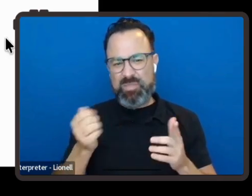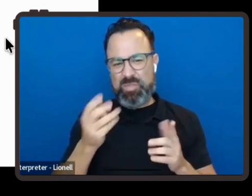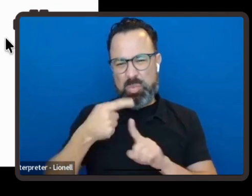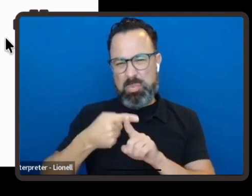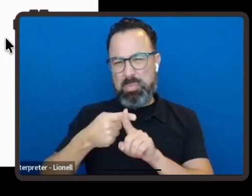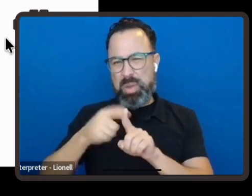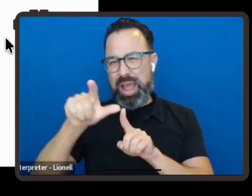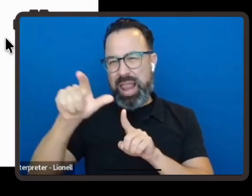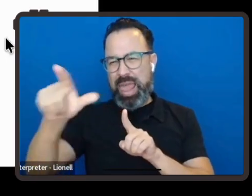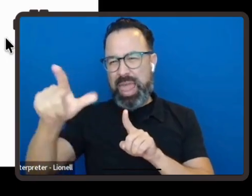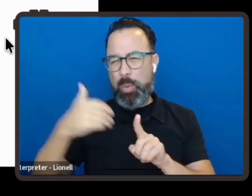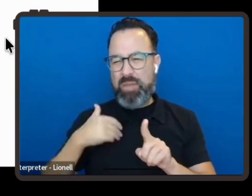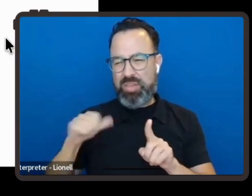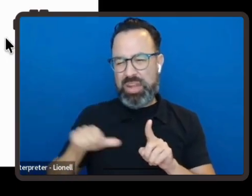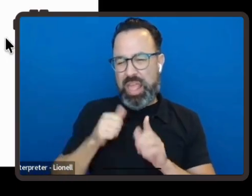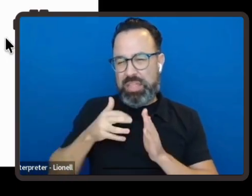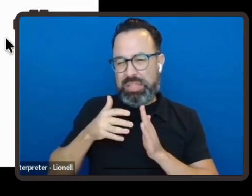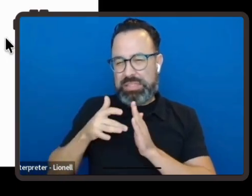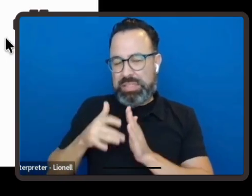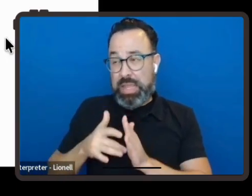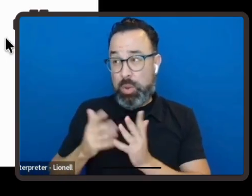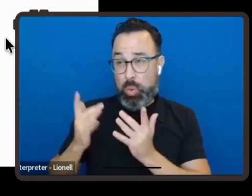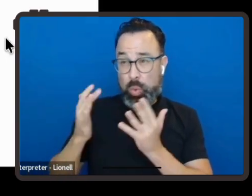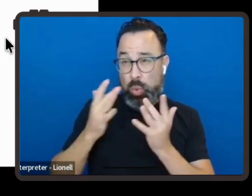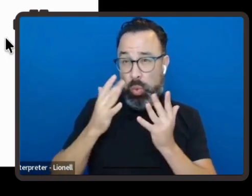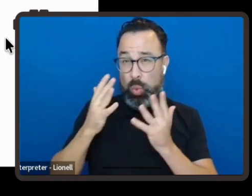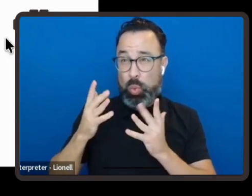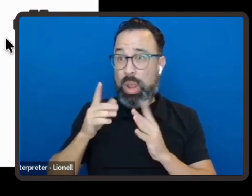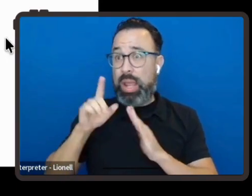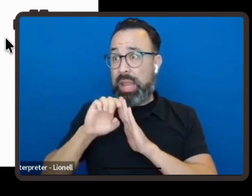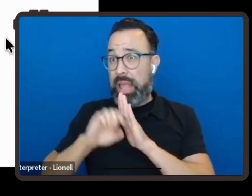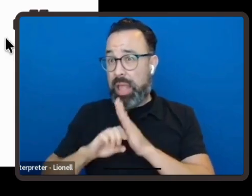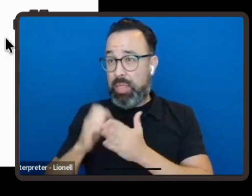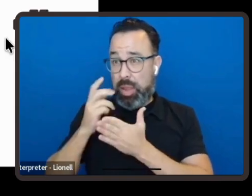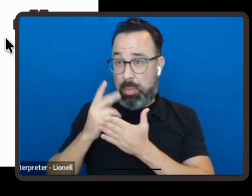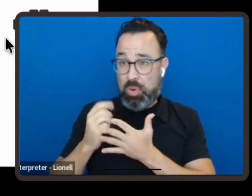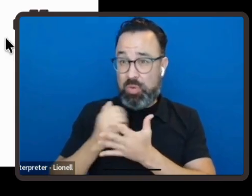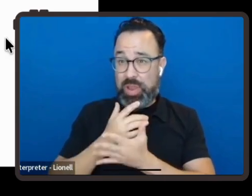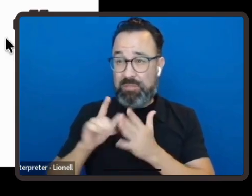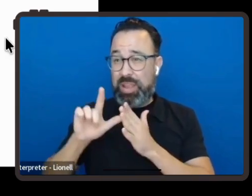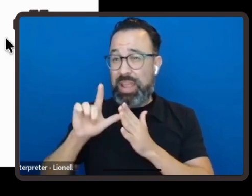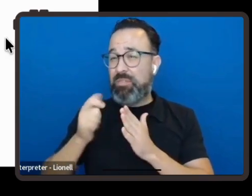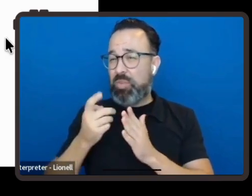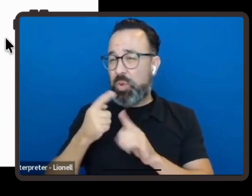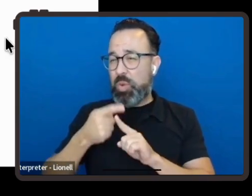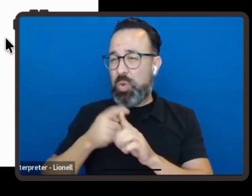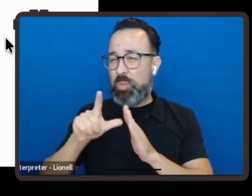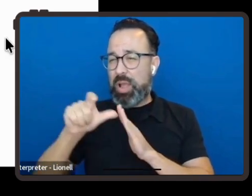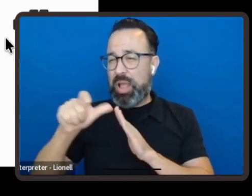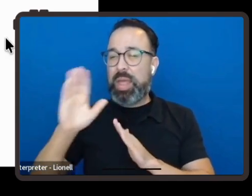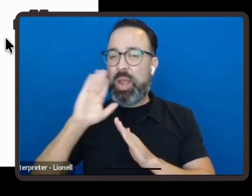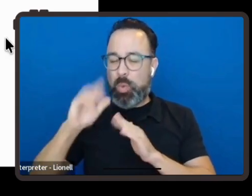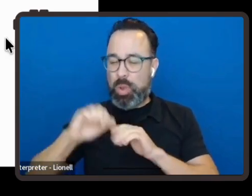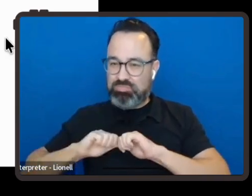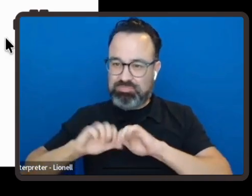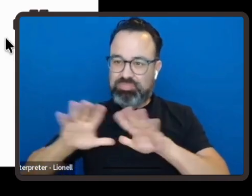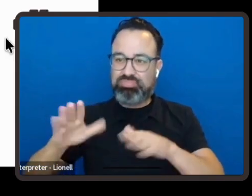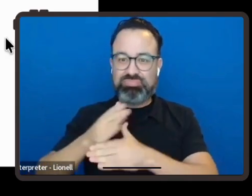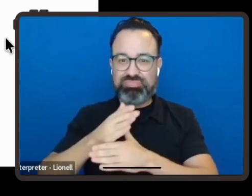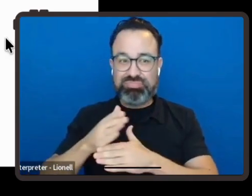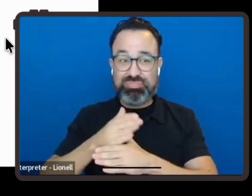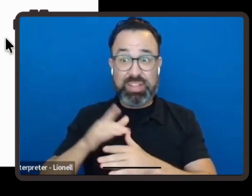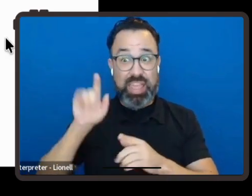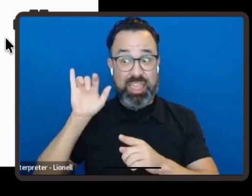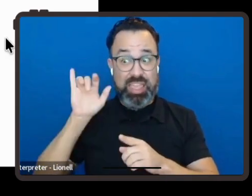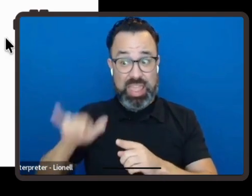We're just waiting for the ethic approval right now. And with this expanded study, we hope to reach